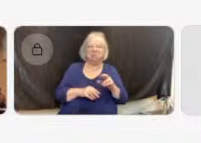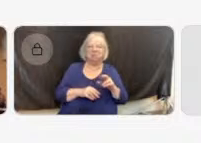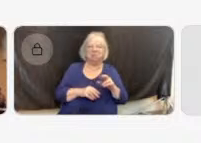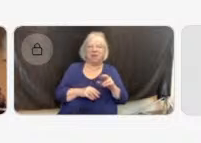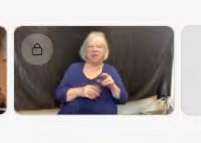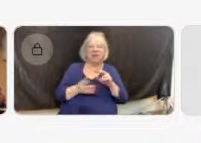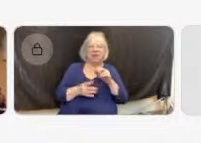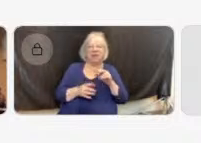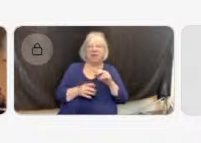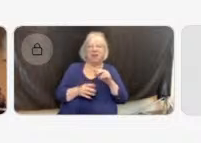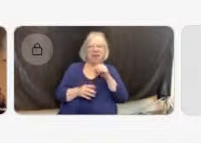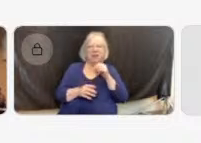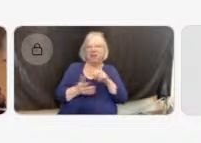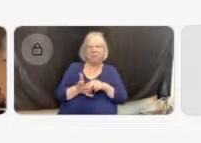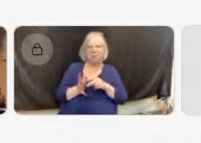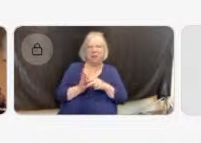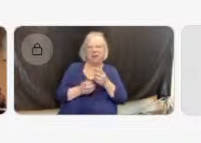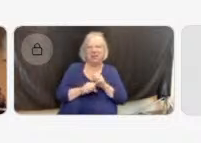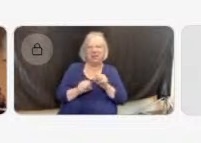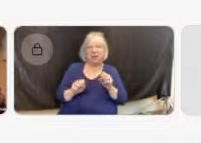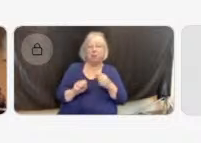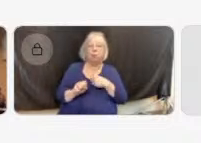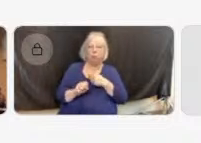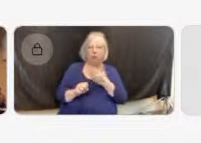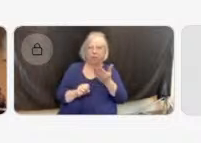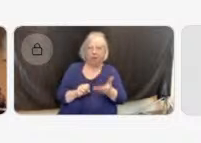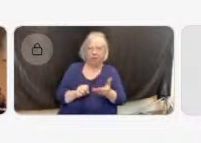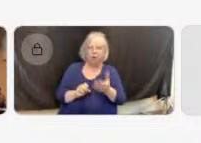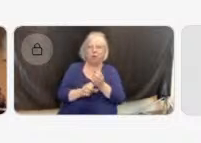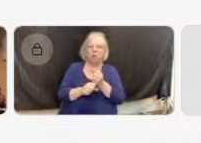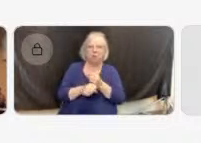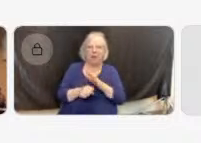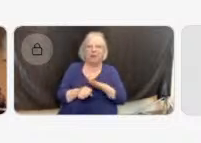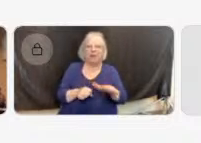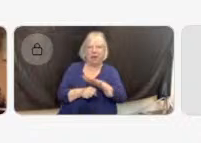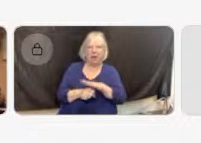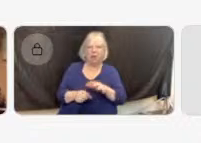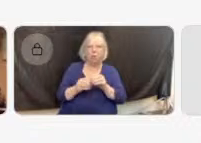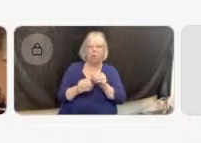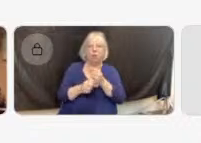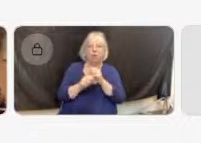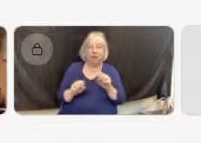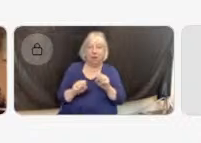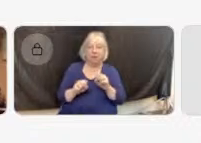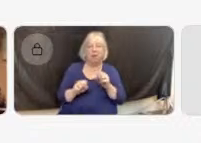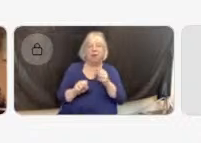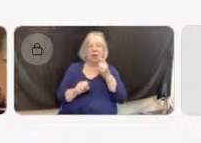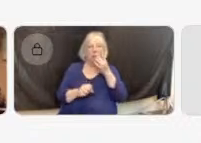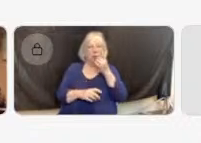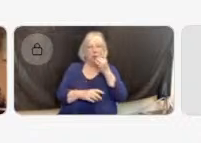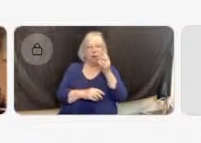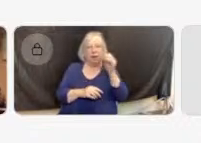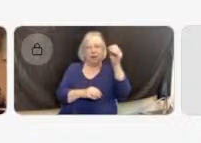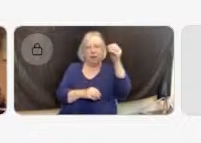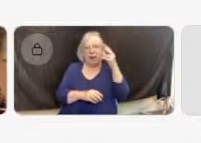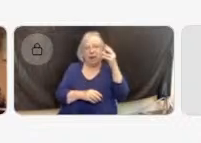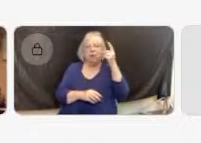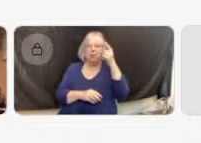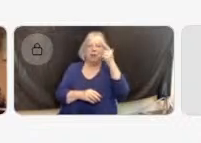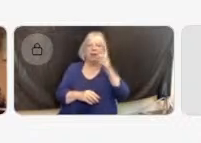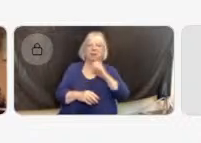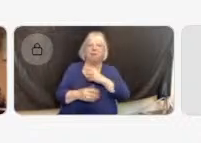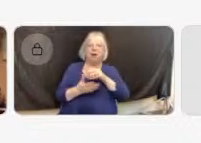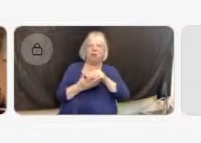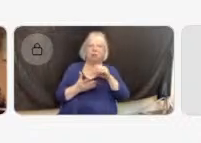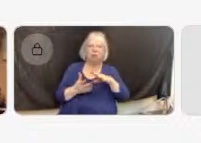safe. So we're there to make it safe. They put a light out there for us because of our students crossing the